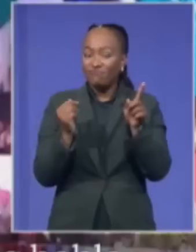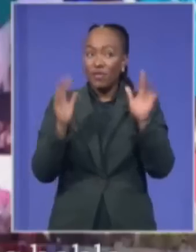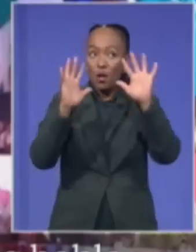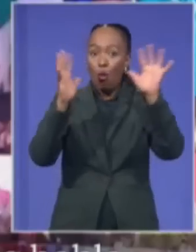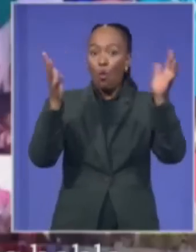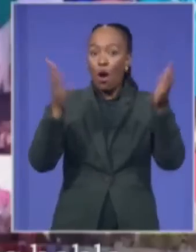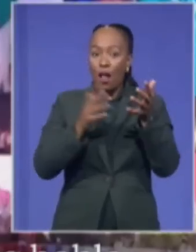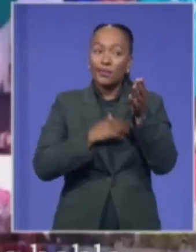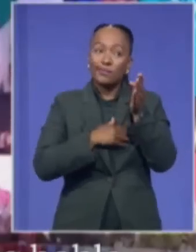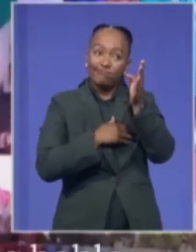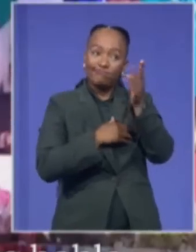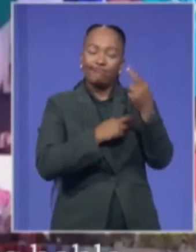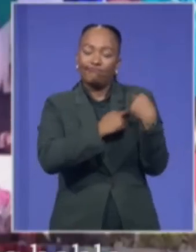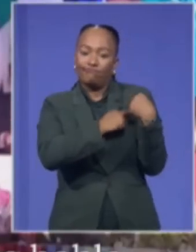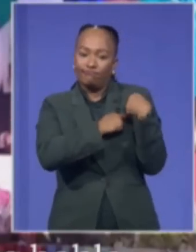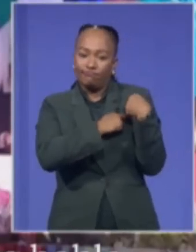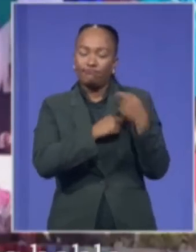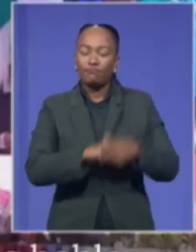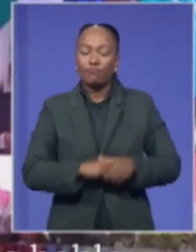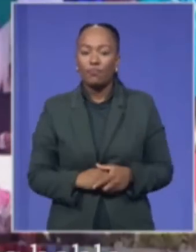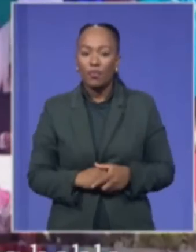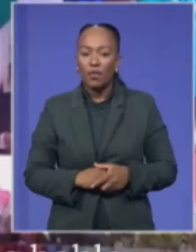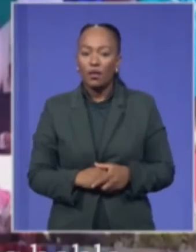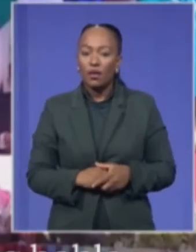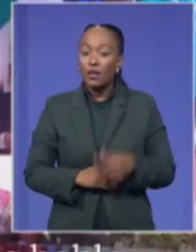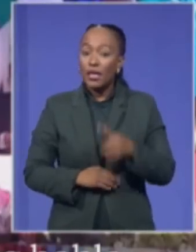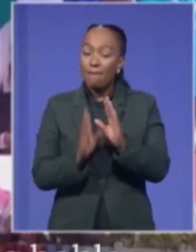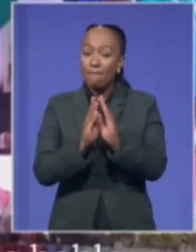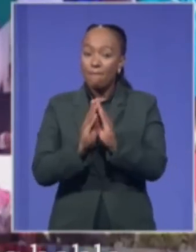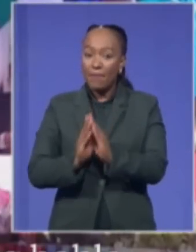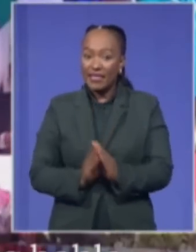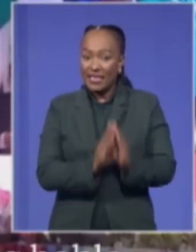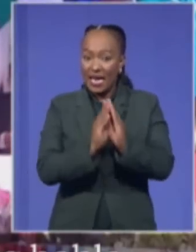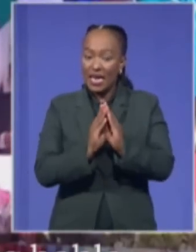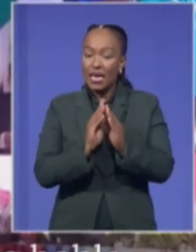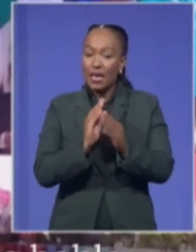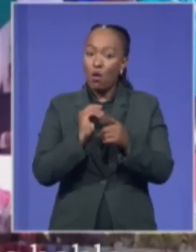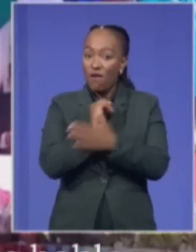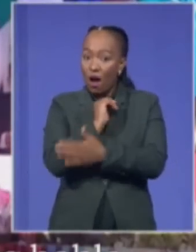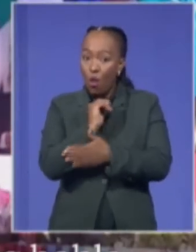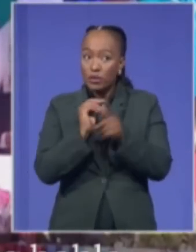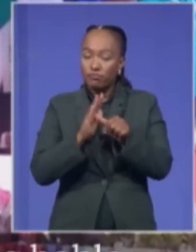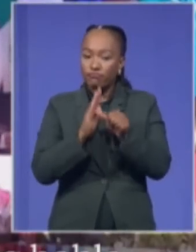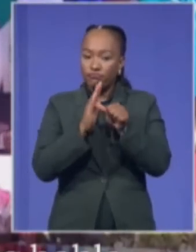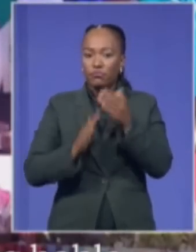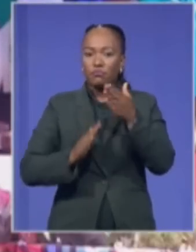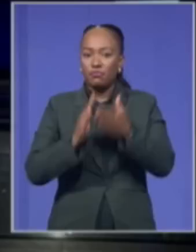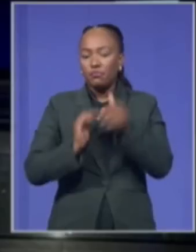world. Kopano ena ya ba diplomati ba matla ka ho fetisisa e tla fihla pheletsong hosane.